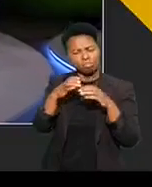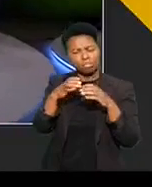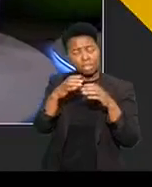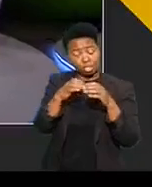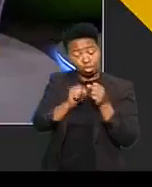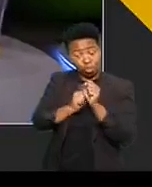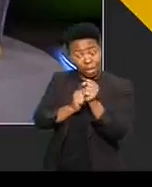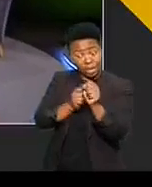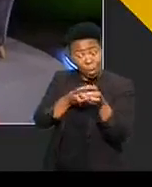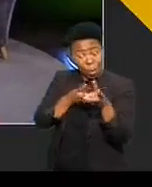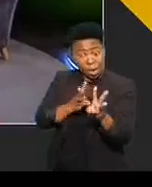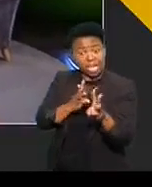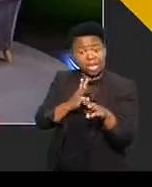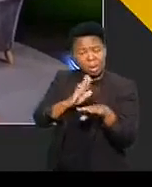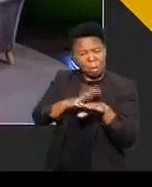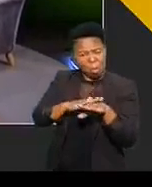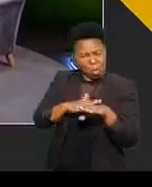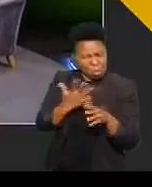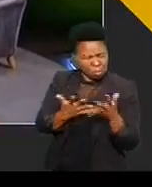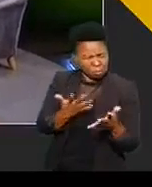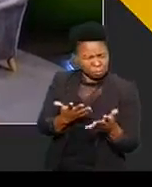way in which you guys want to tackle that?